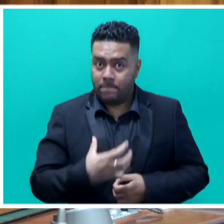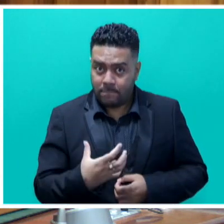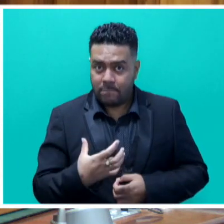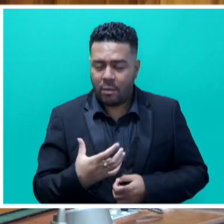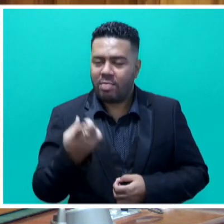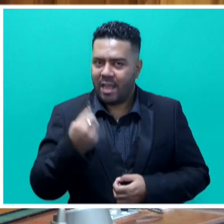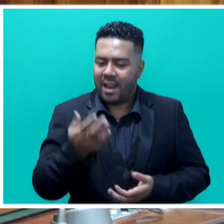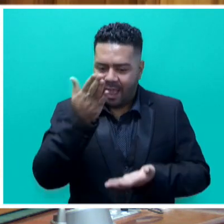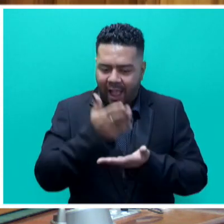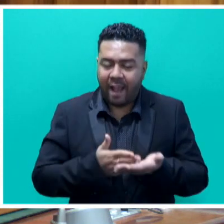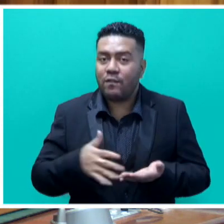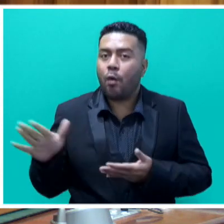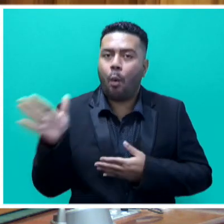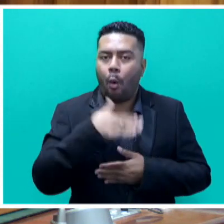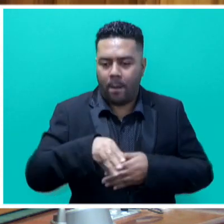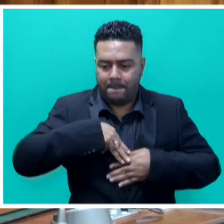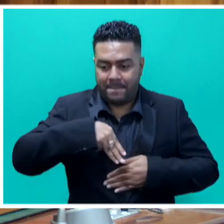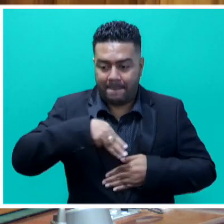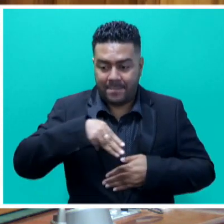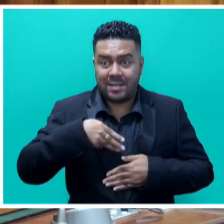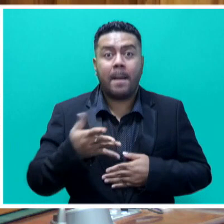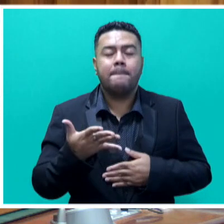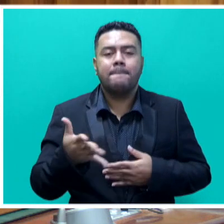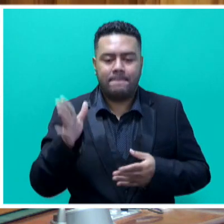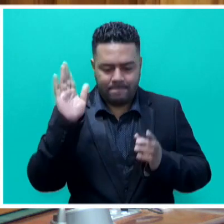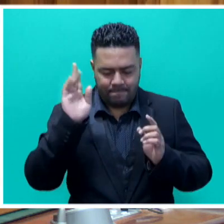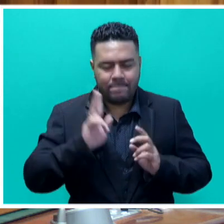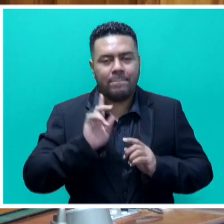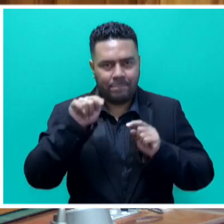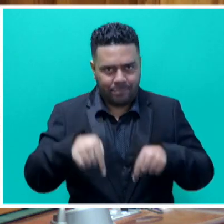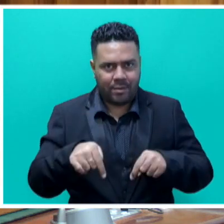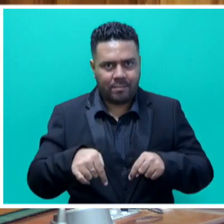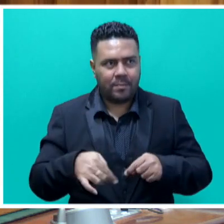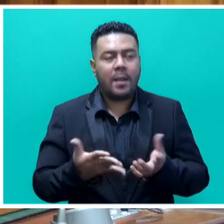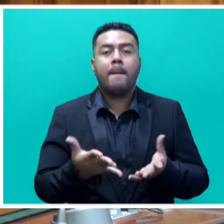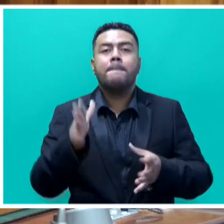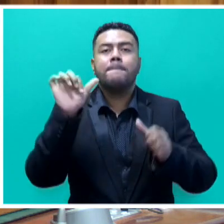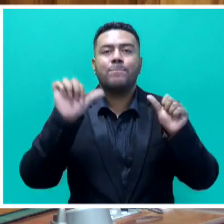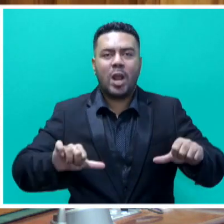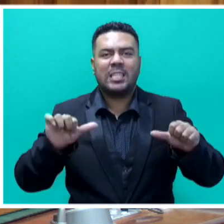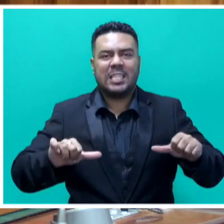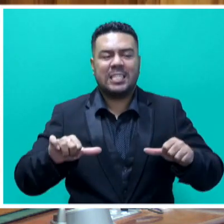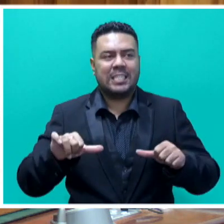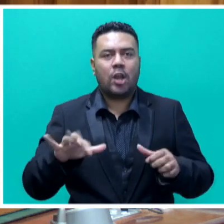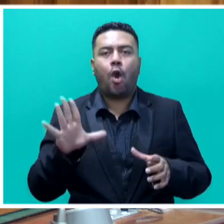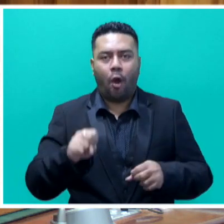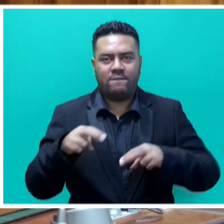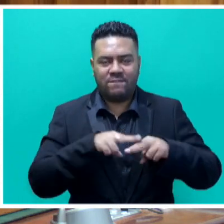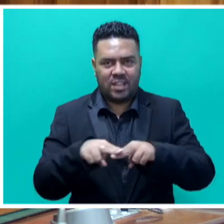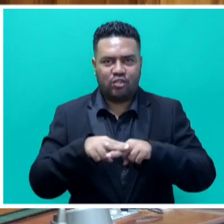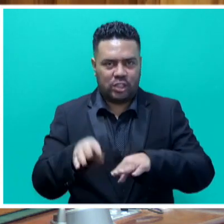than half of all members present, appointed as President-elect of the Republic of